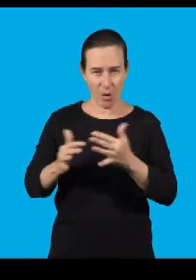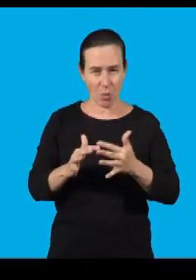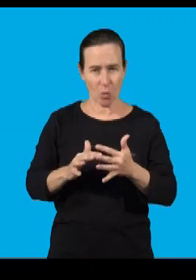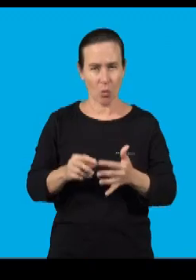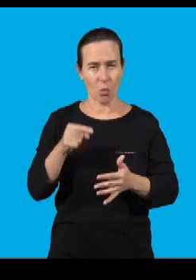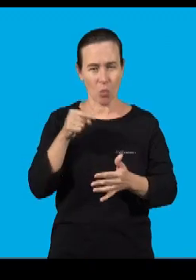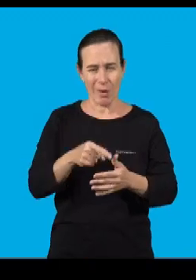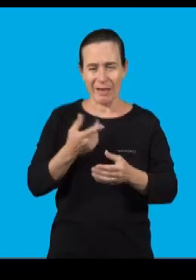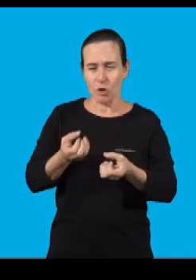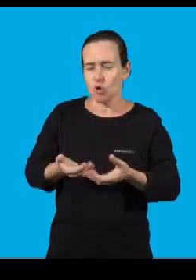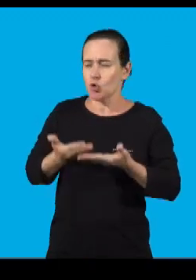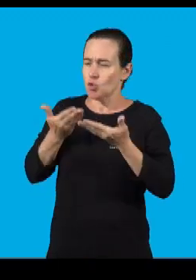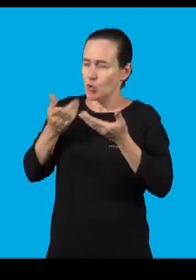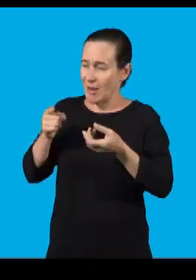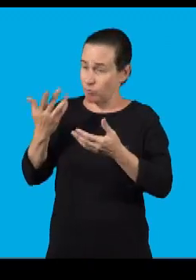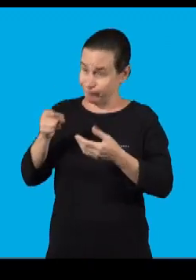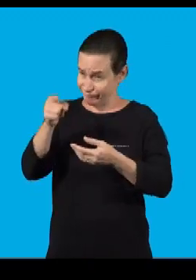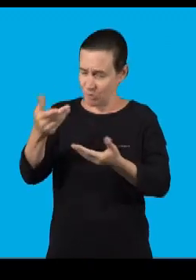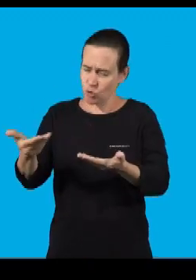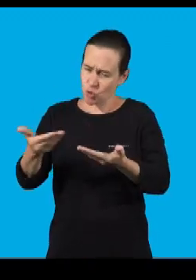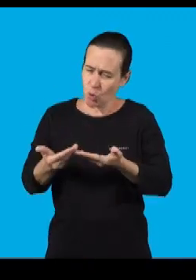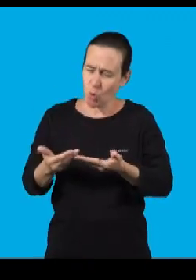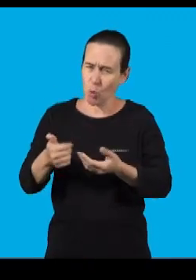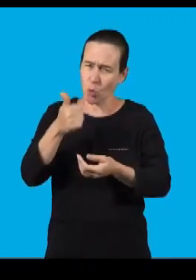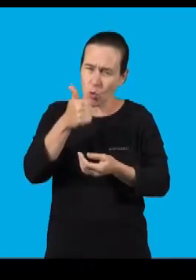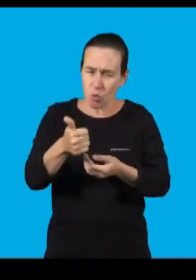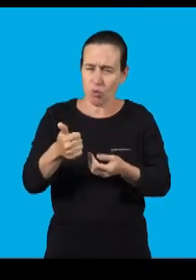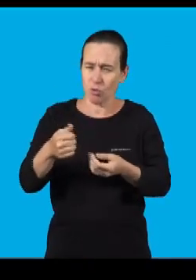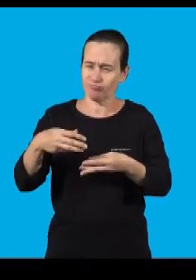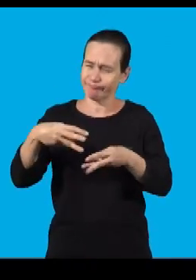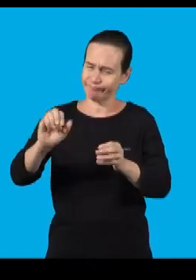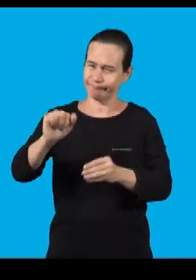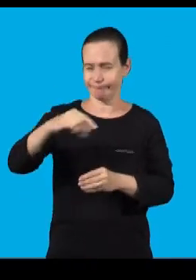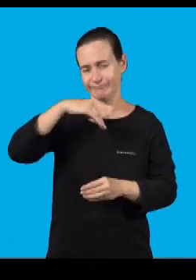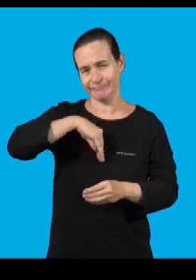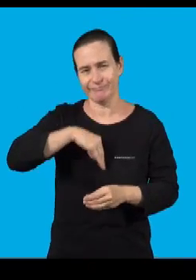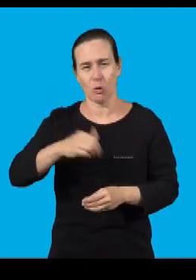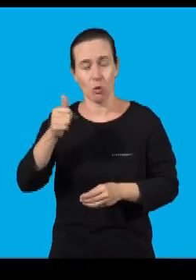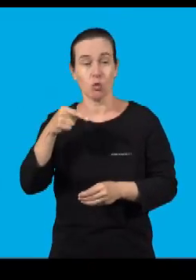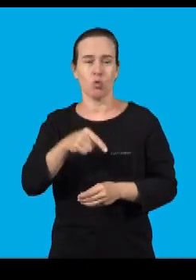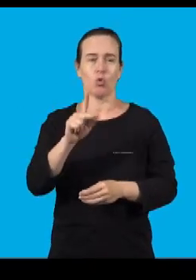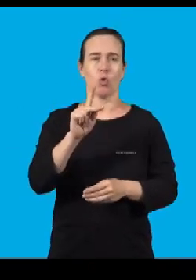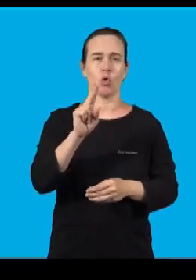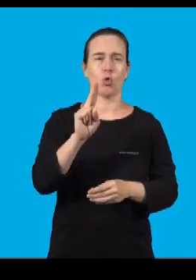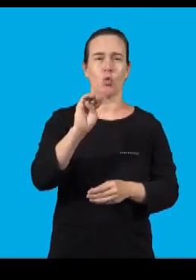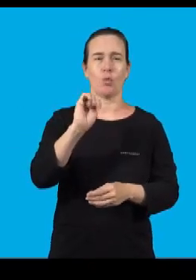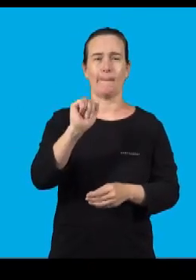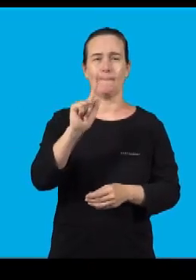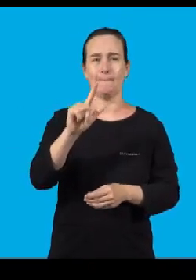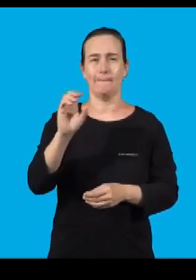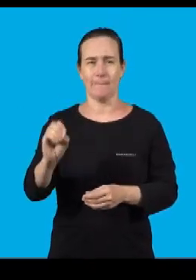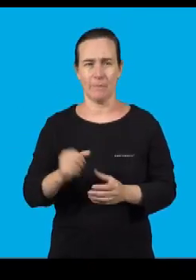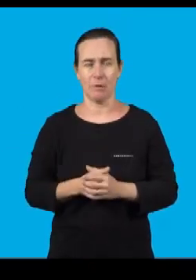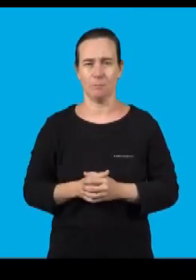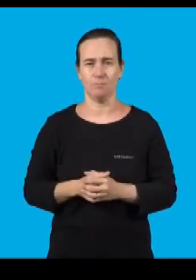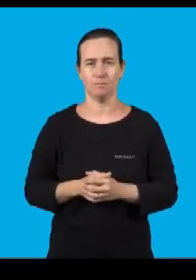his caring nature towards Stephen while he is in Johannesburg. Now remember, let's look at our instruction keyword,